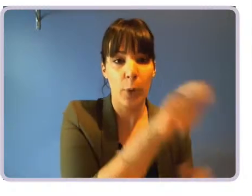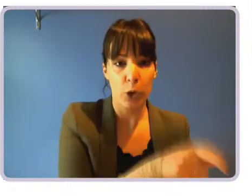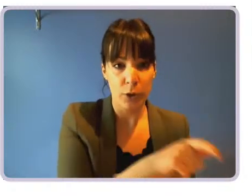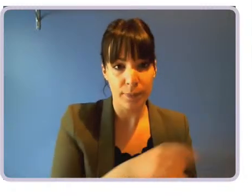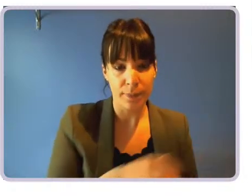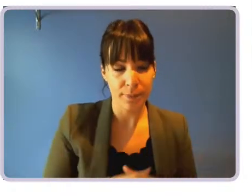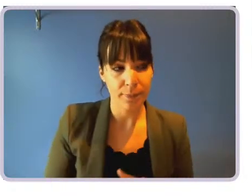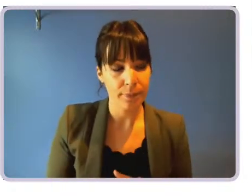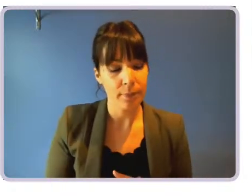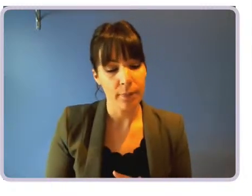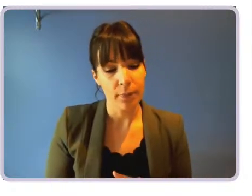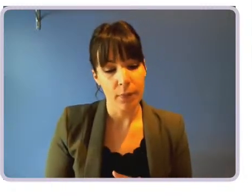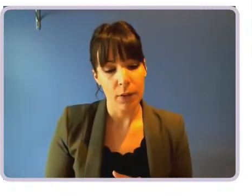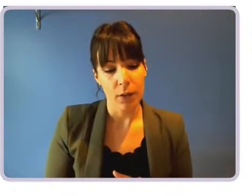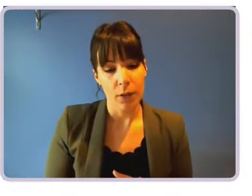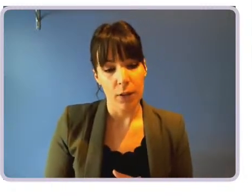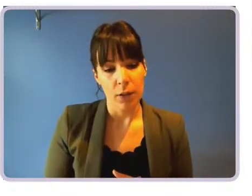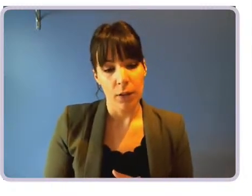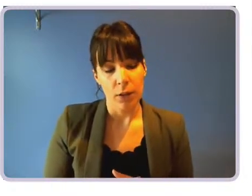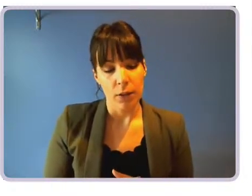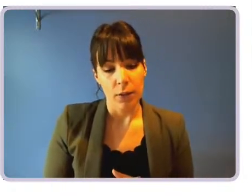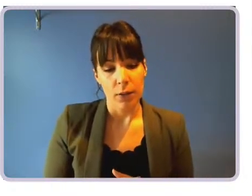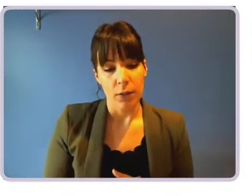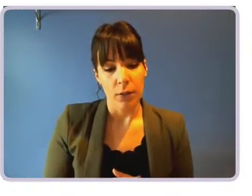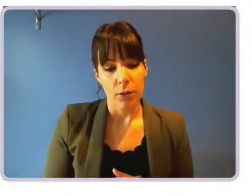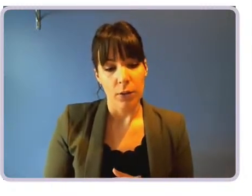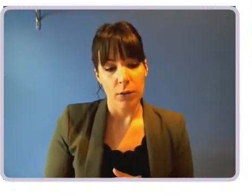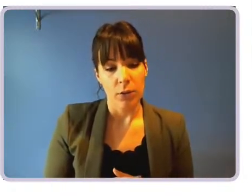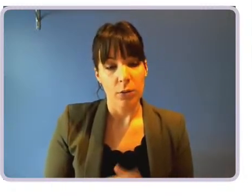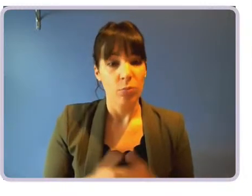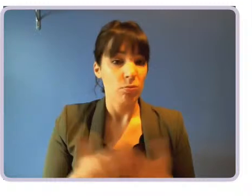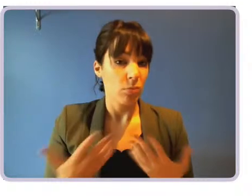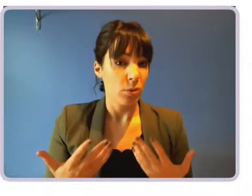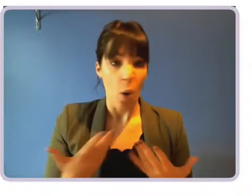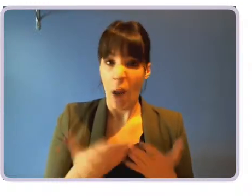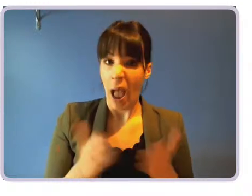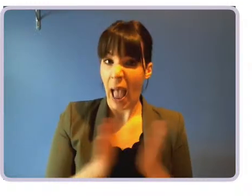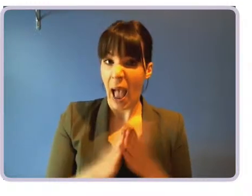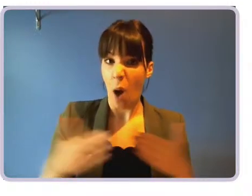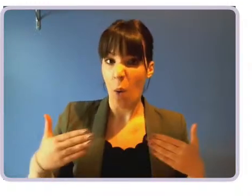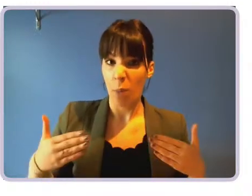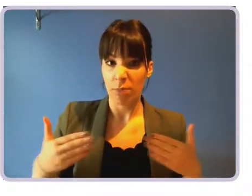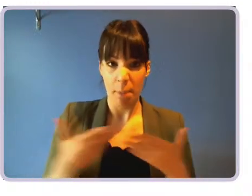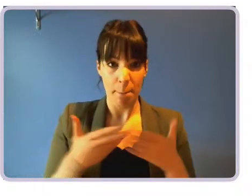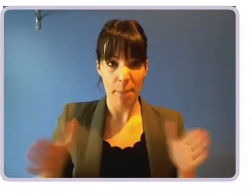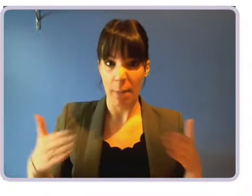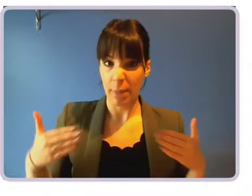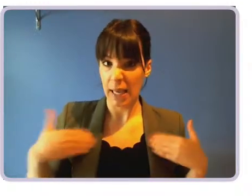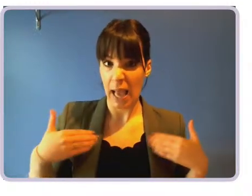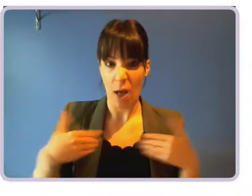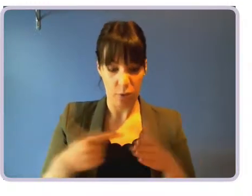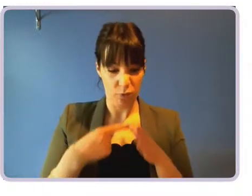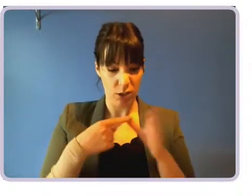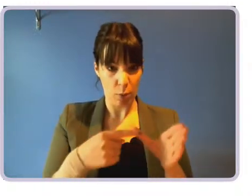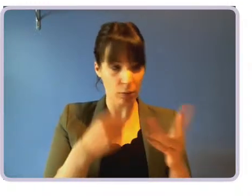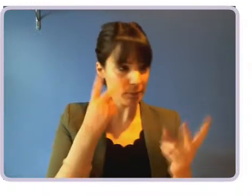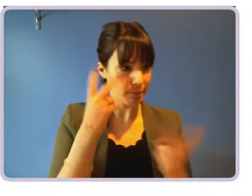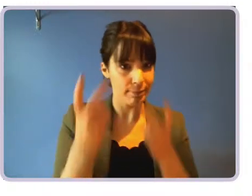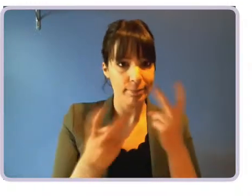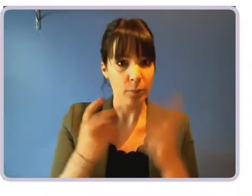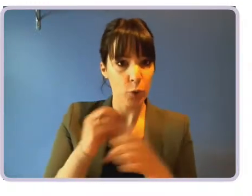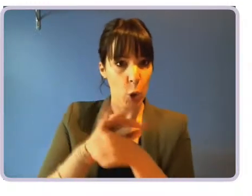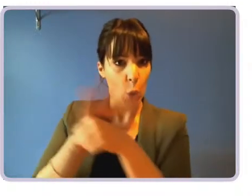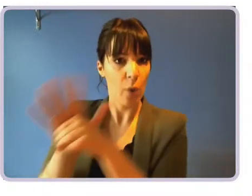The main ways in which public health response looks for COVID-19